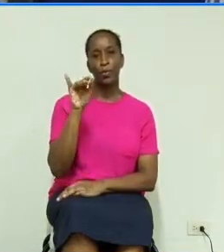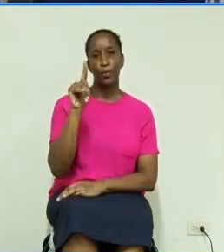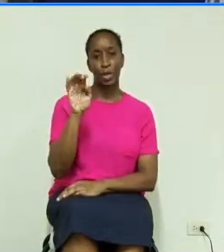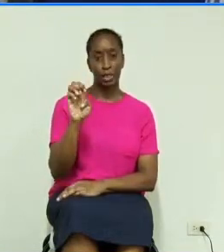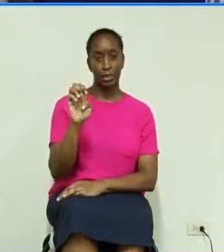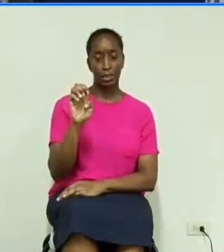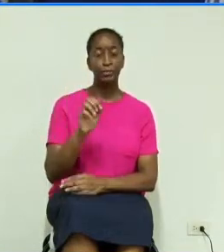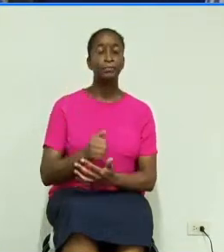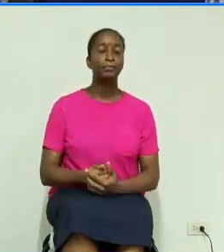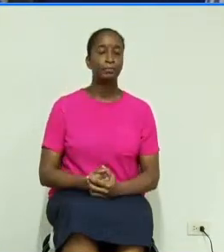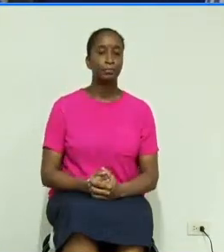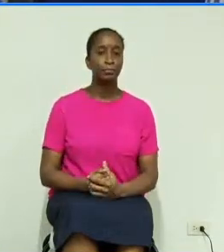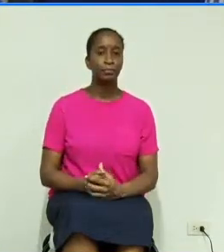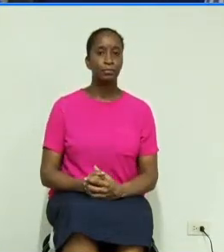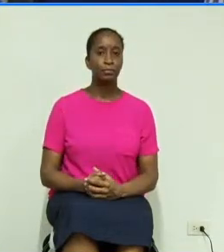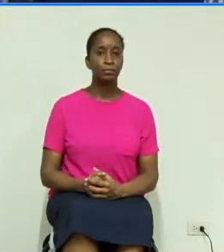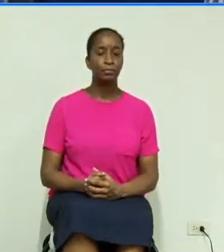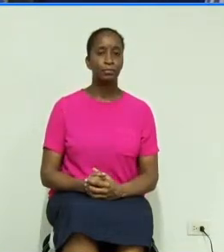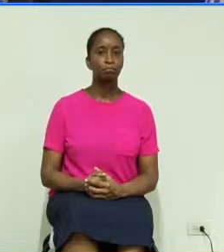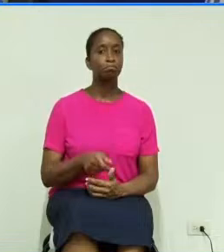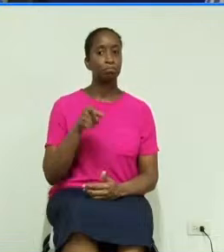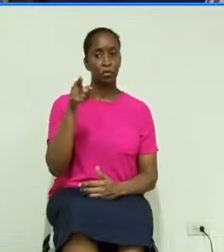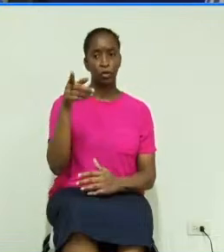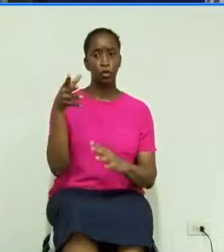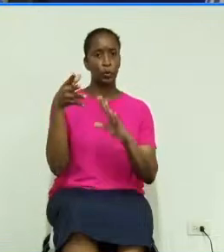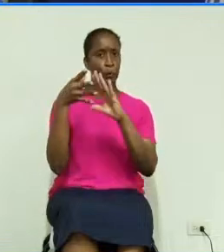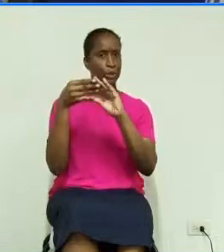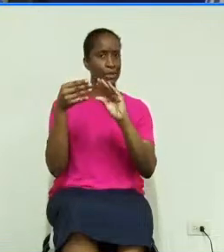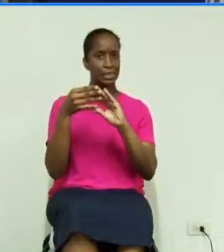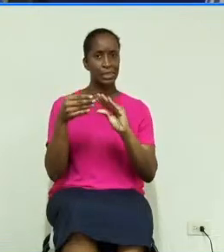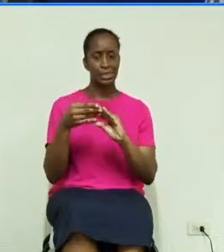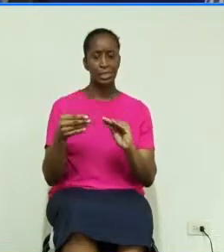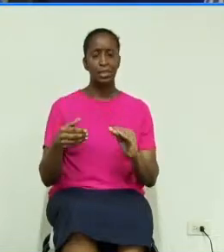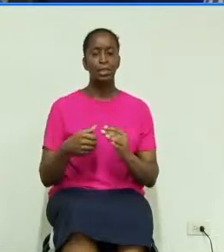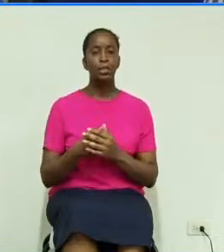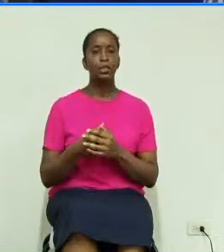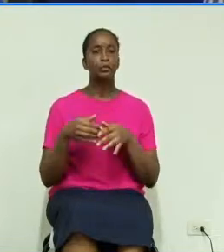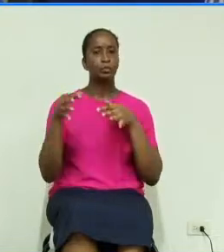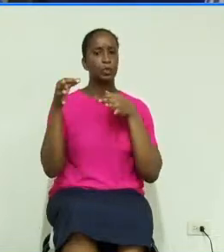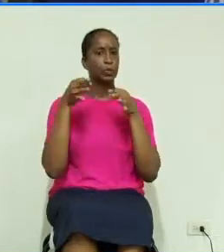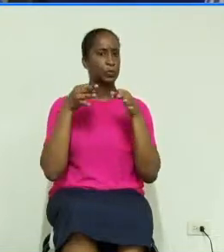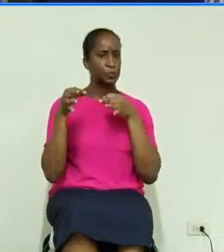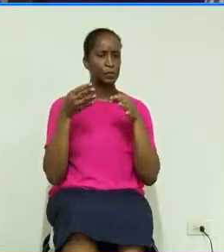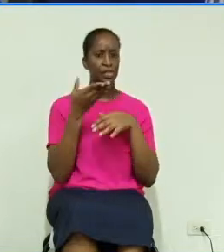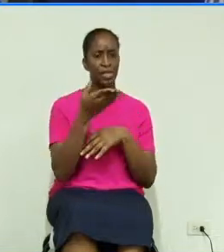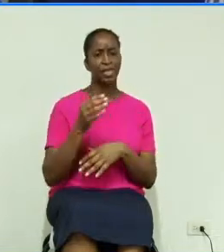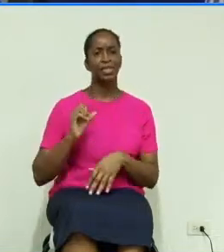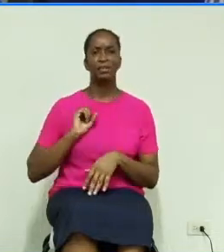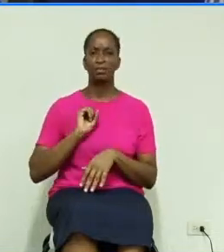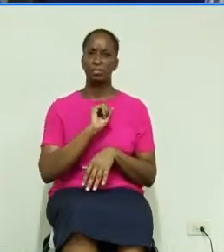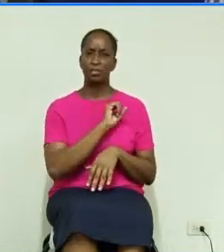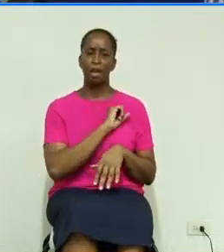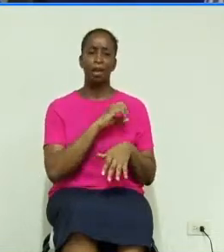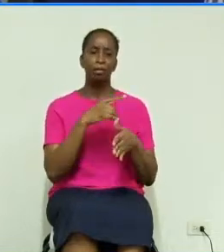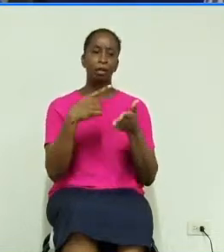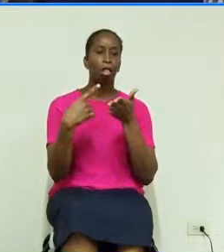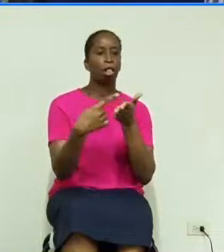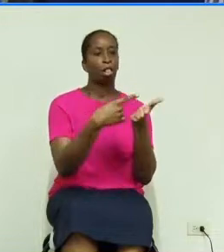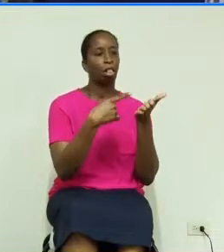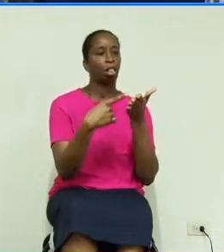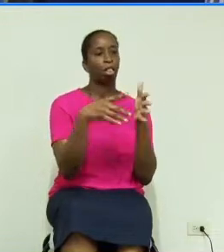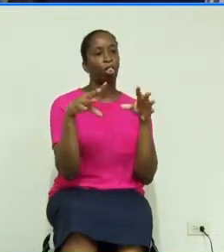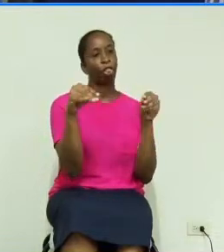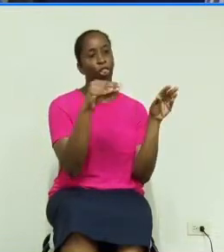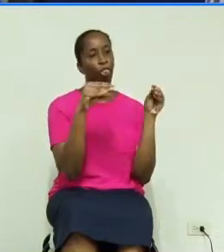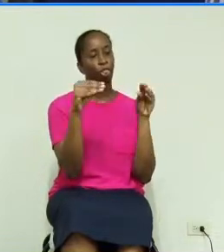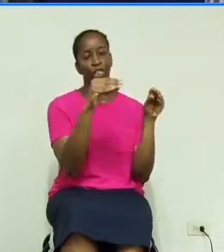to an appreciation that, in fact, the Senate is not a talk shop, but it serves a very important place